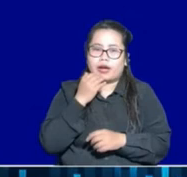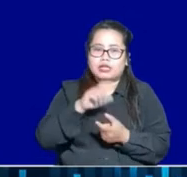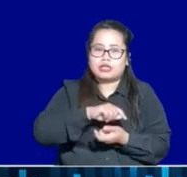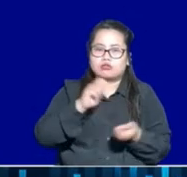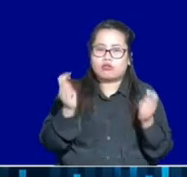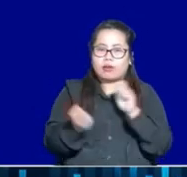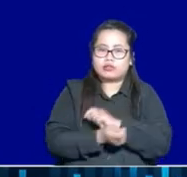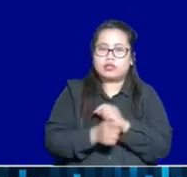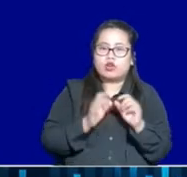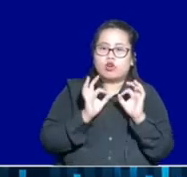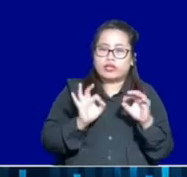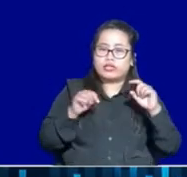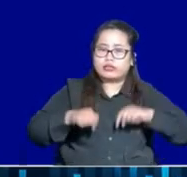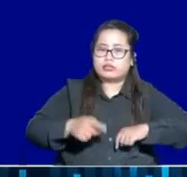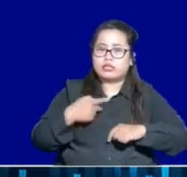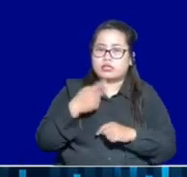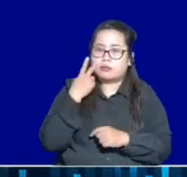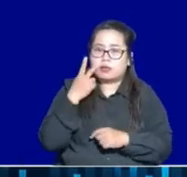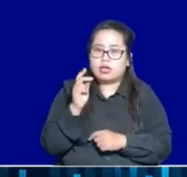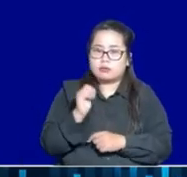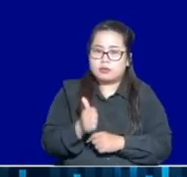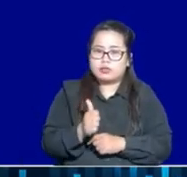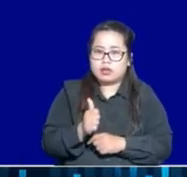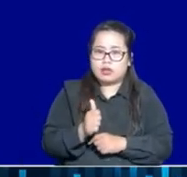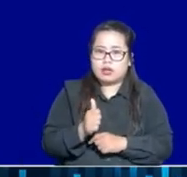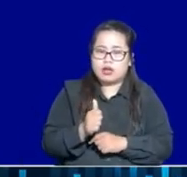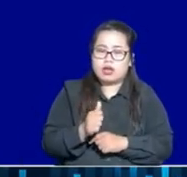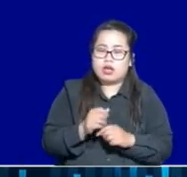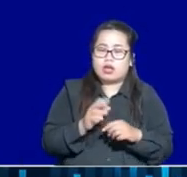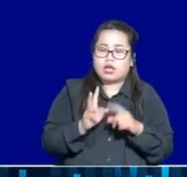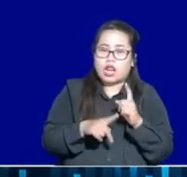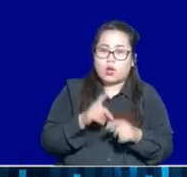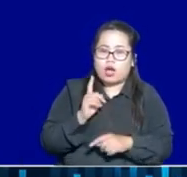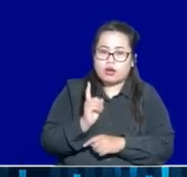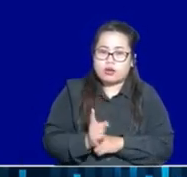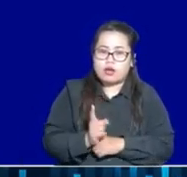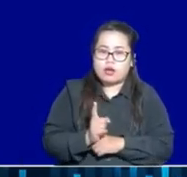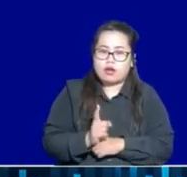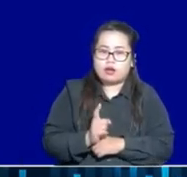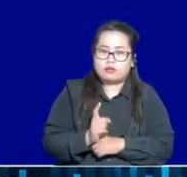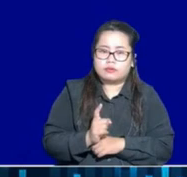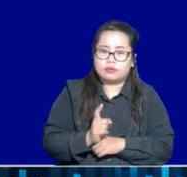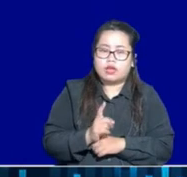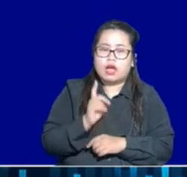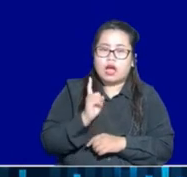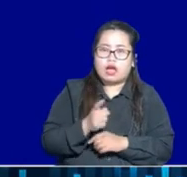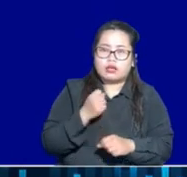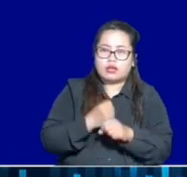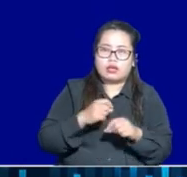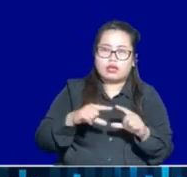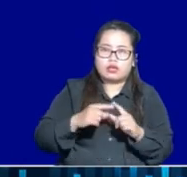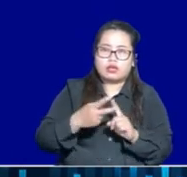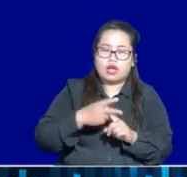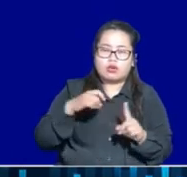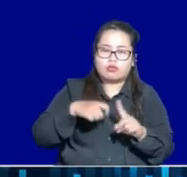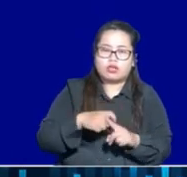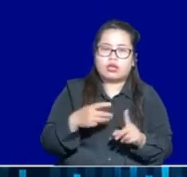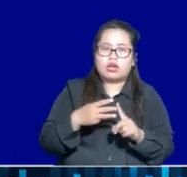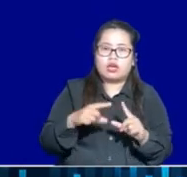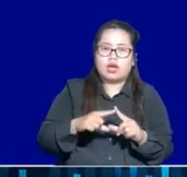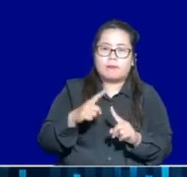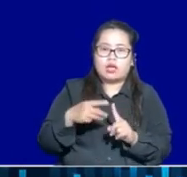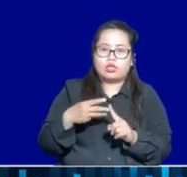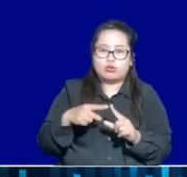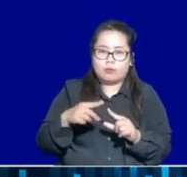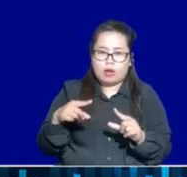unit of weight, and on the y-axis per unit of volume. And coal and oil have an exquisite mix of